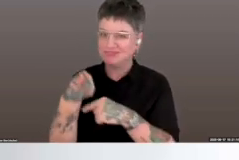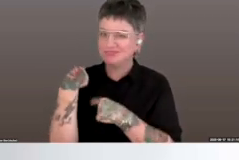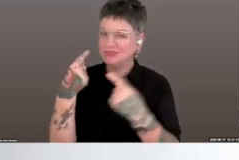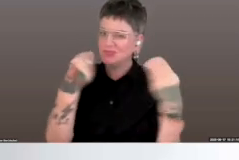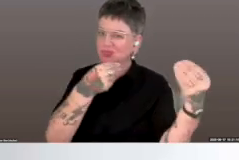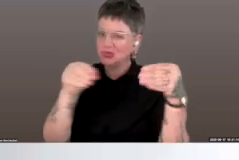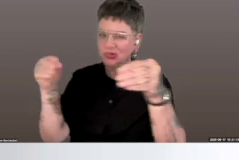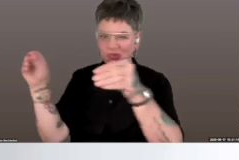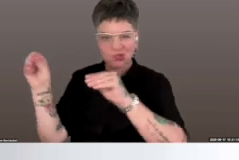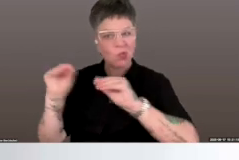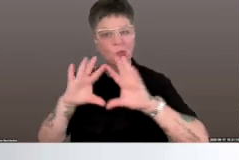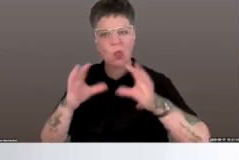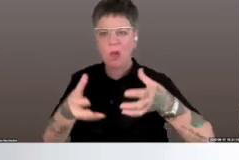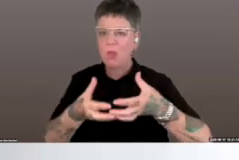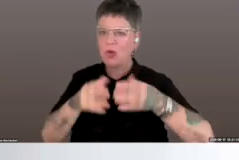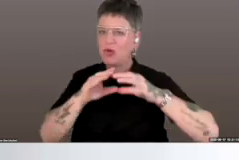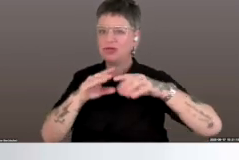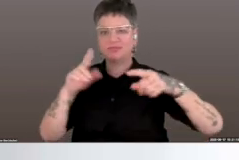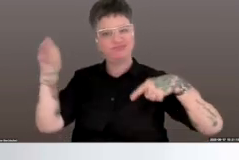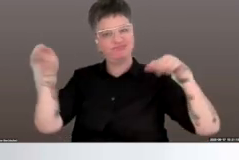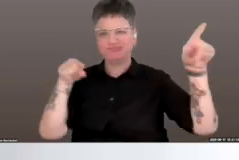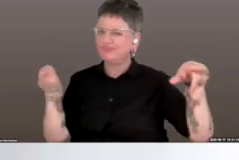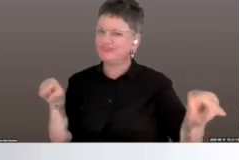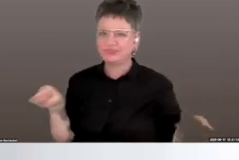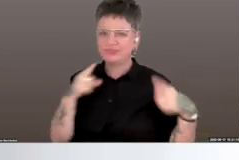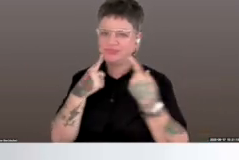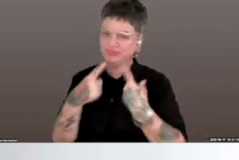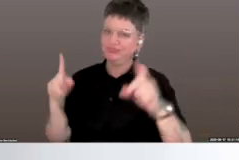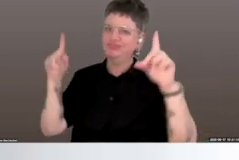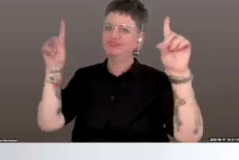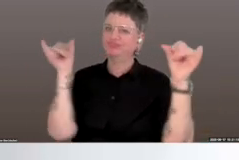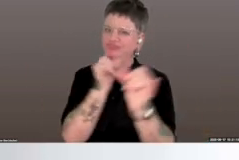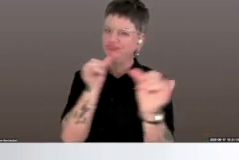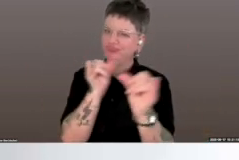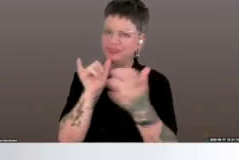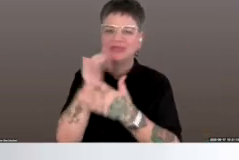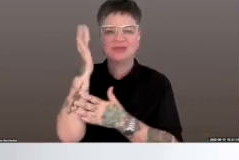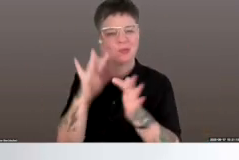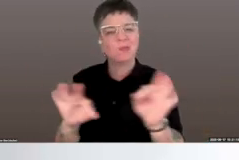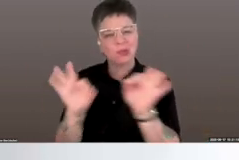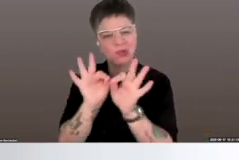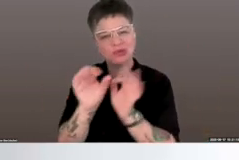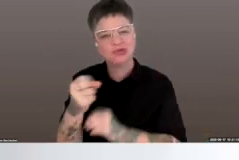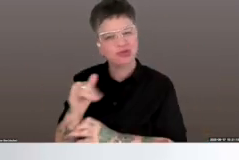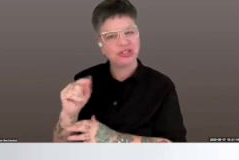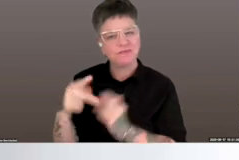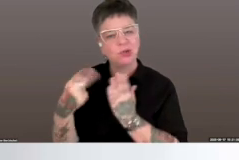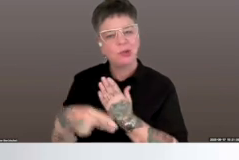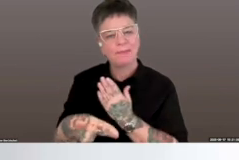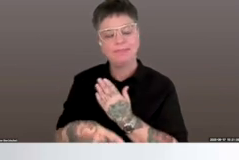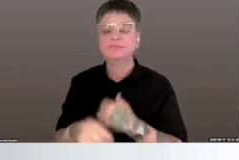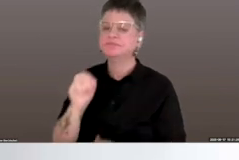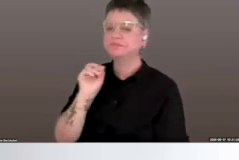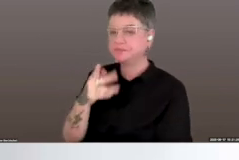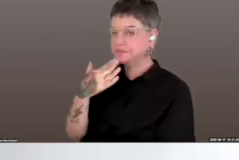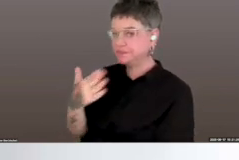world. So that's really the success of the shift program, why it's important. Great, thank you. And then